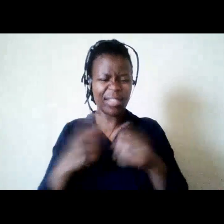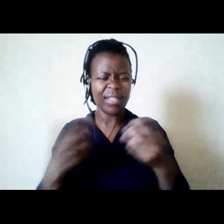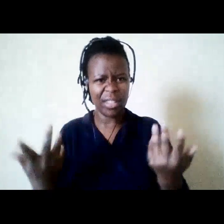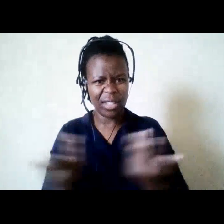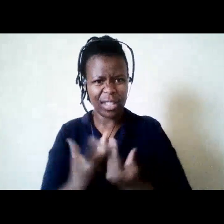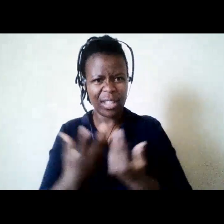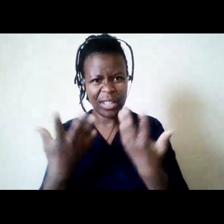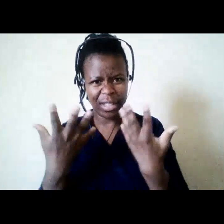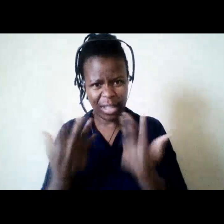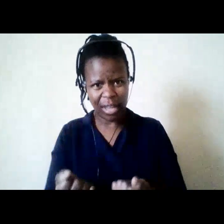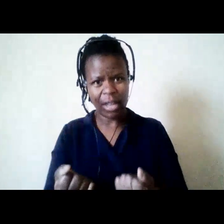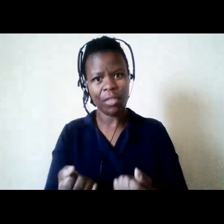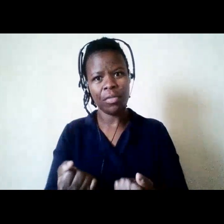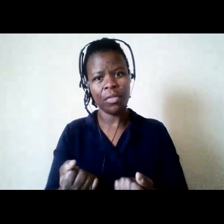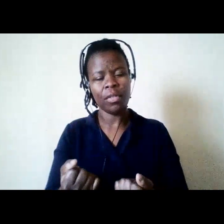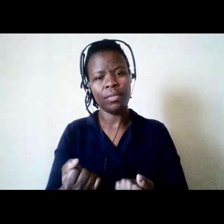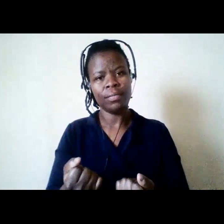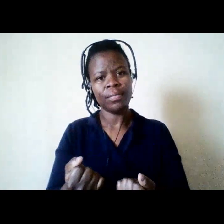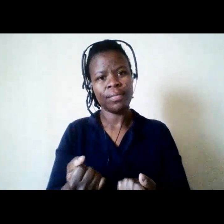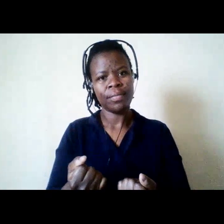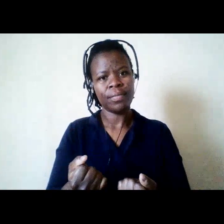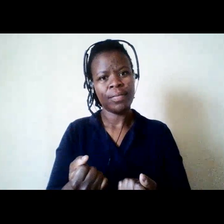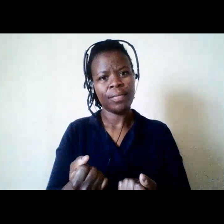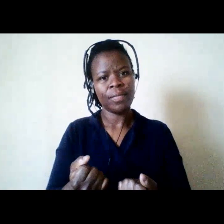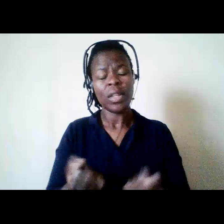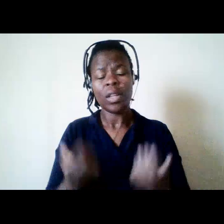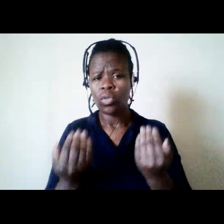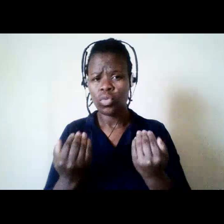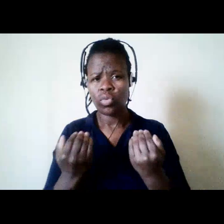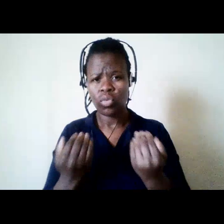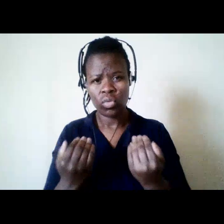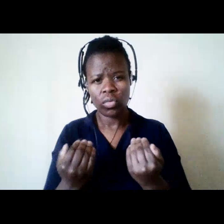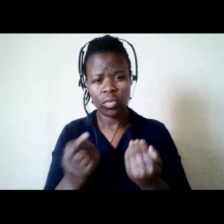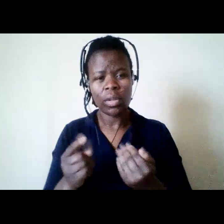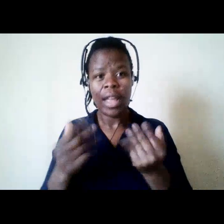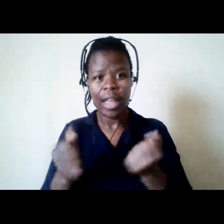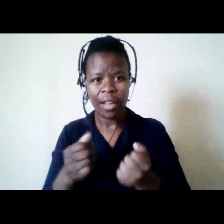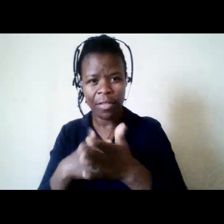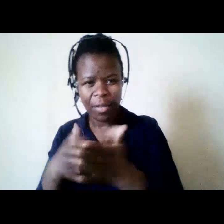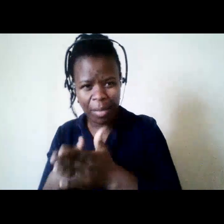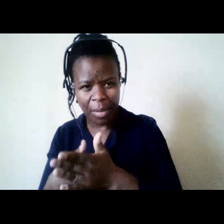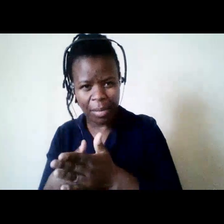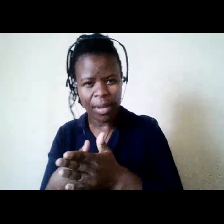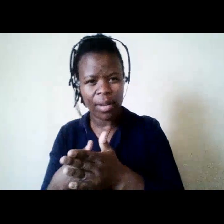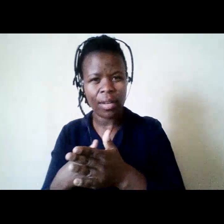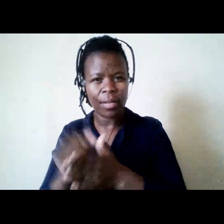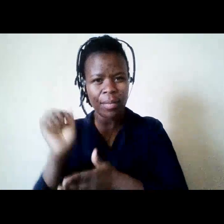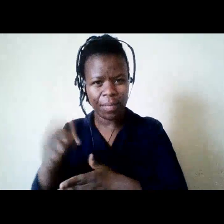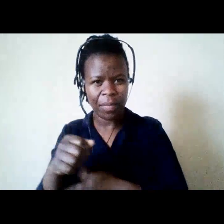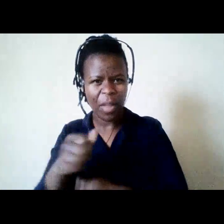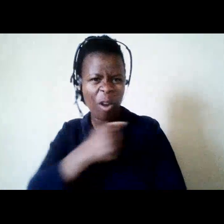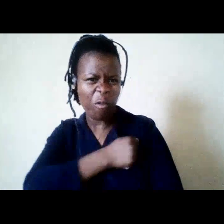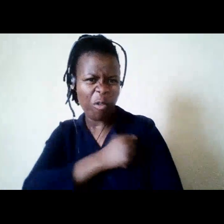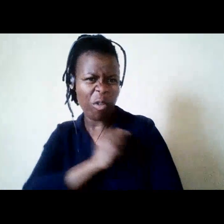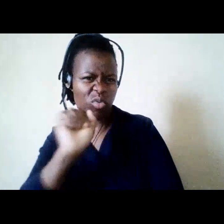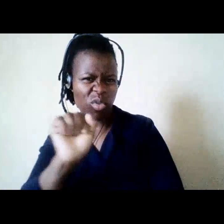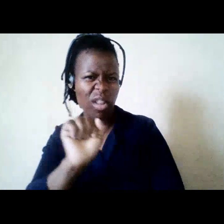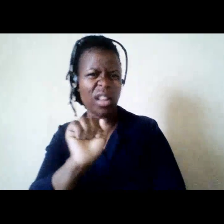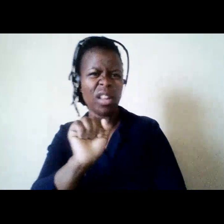their fault. It is your the impairment you have, it's your fault. It's not really, there's nothing.